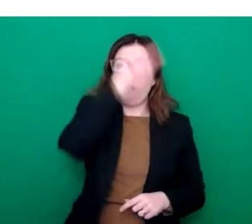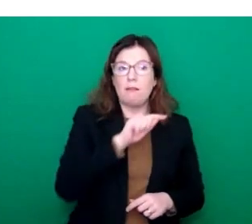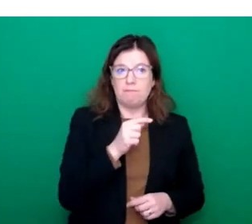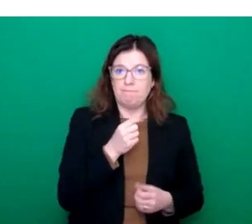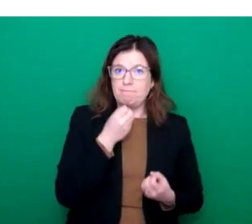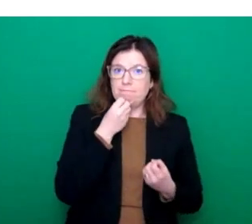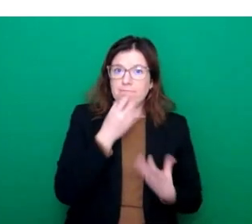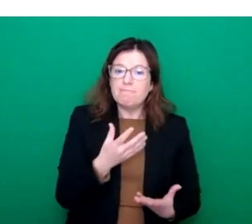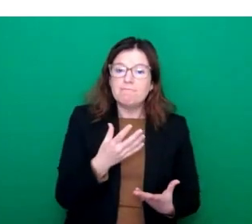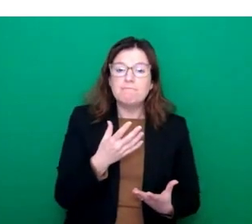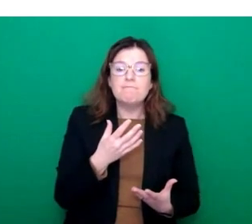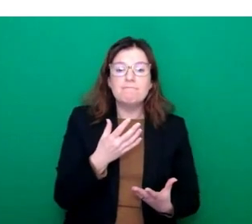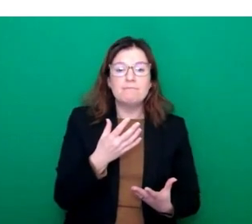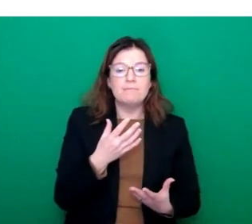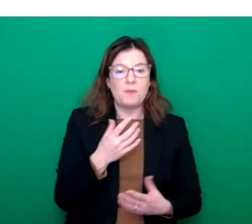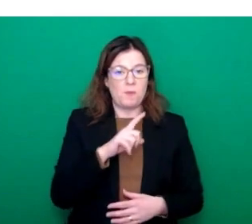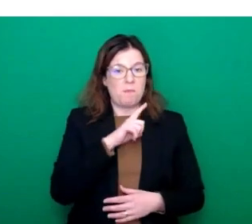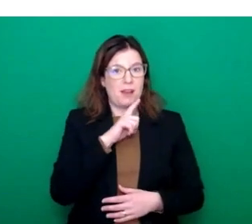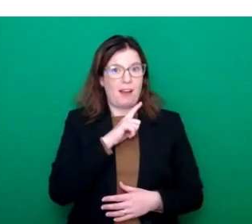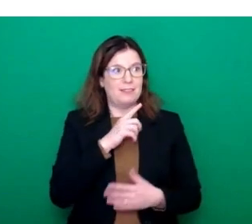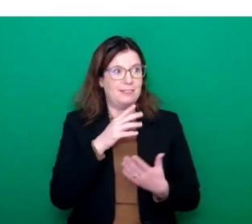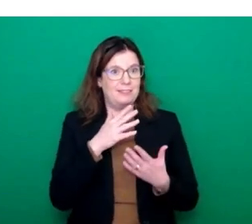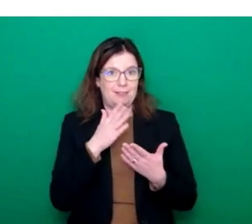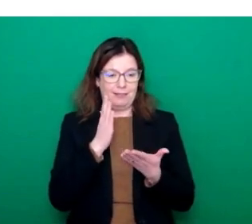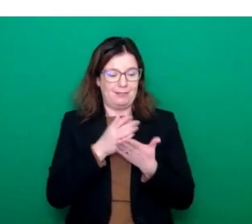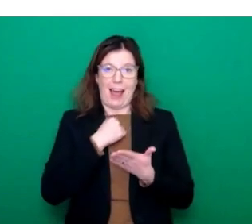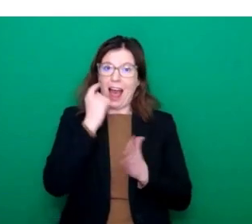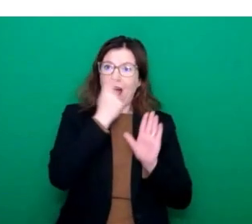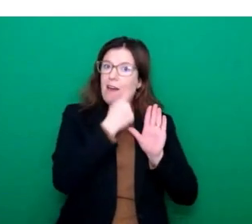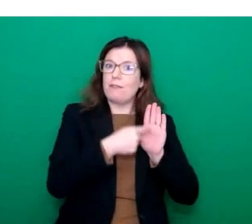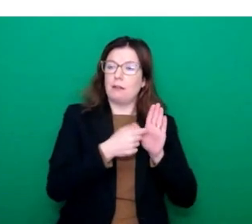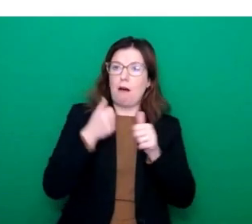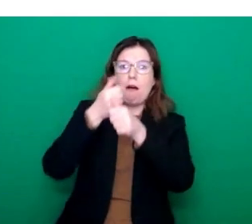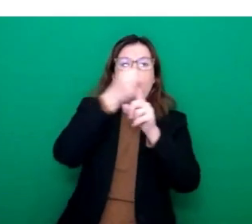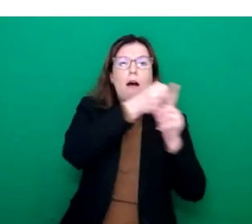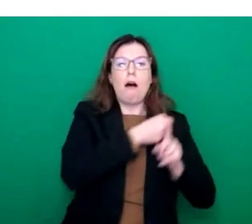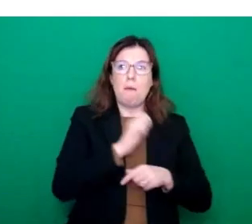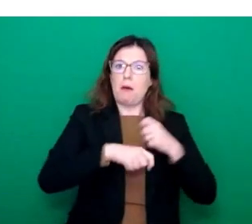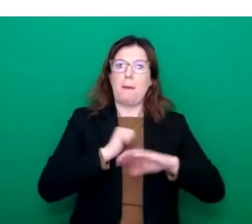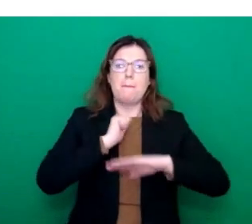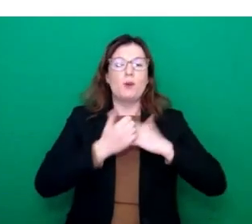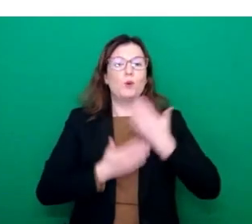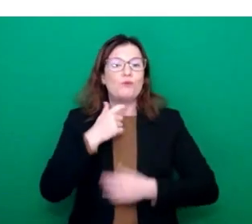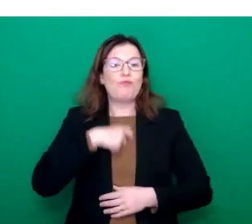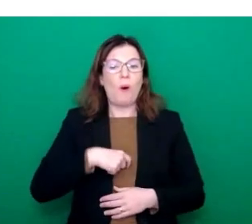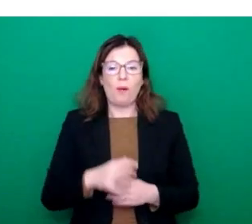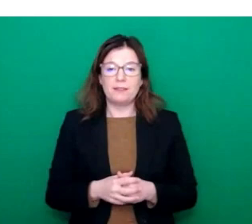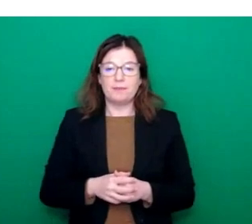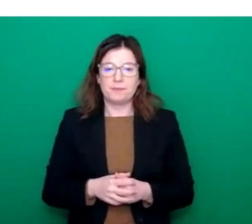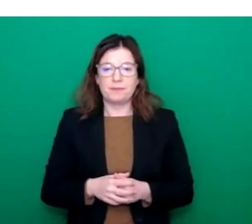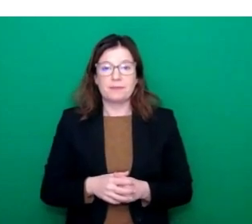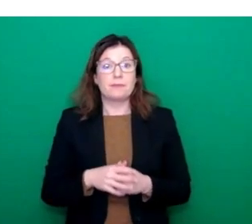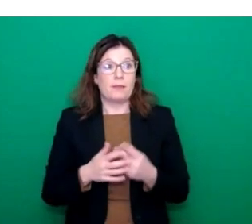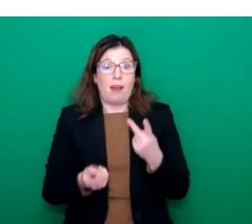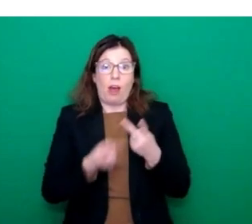that was able to be evidence in a helpful way. So last, a little bit of research in the inpatient setting that